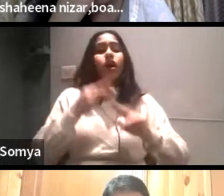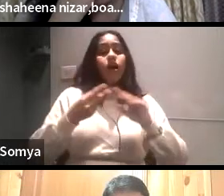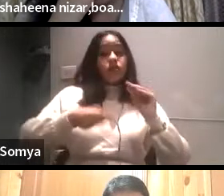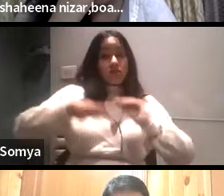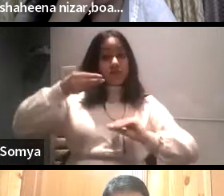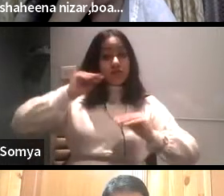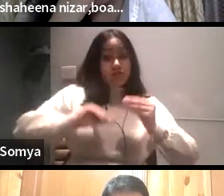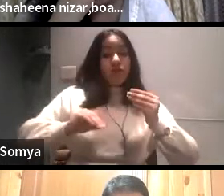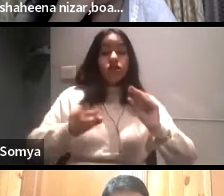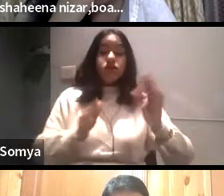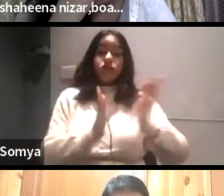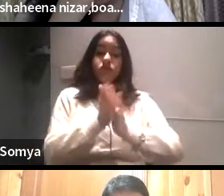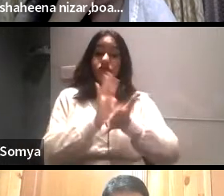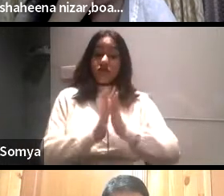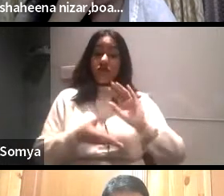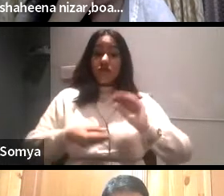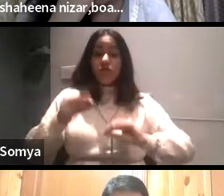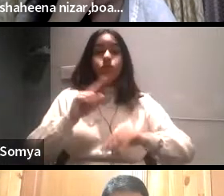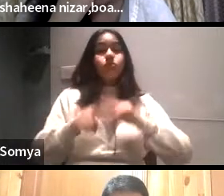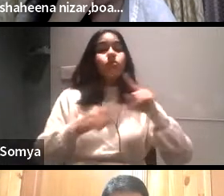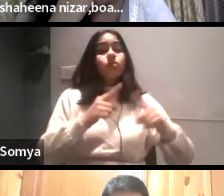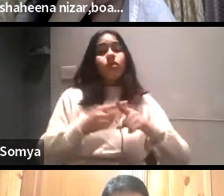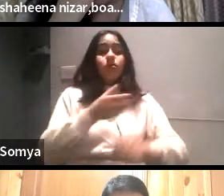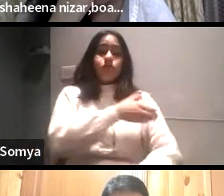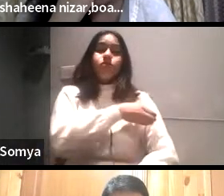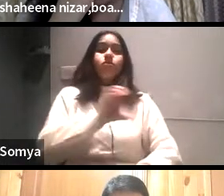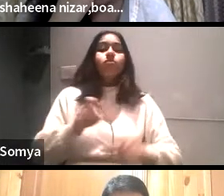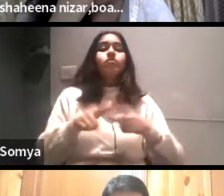report challenges about getting employment